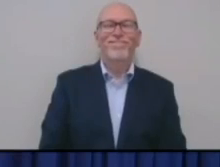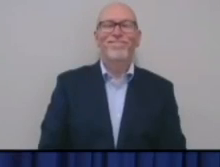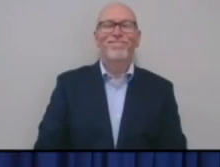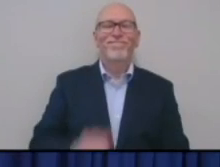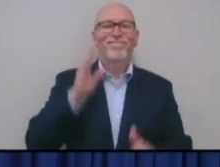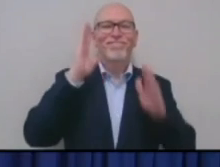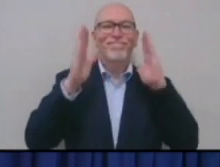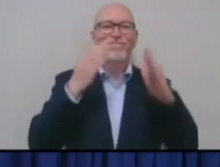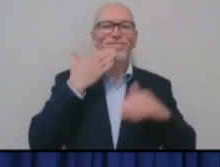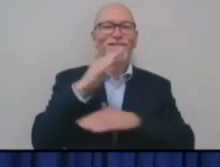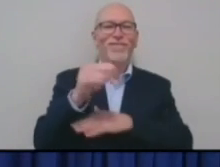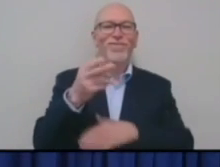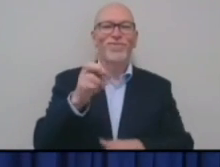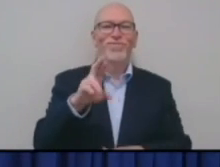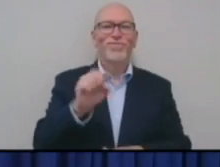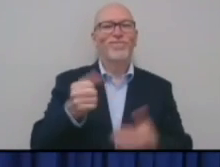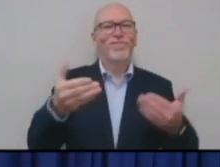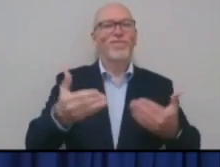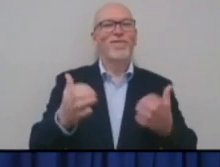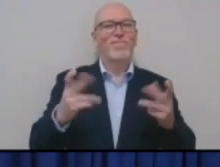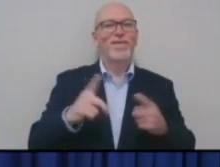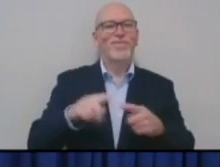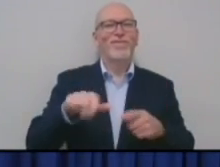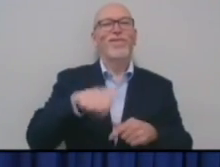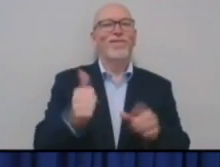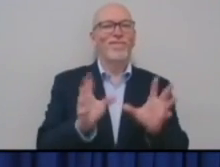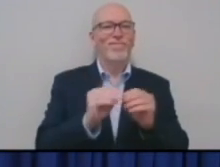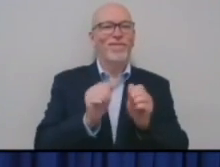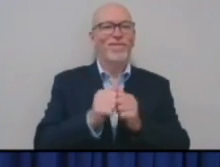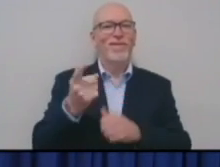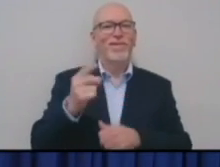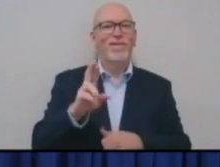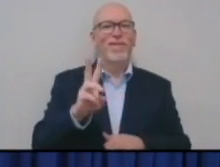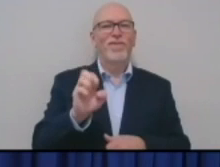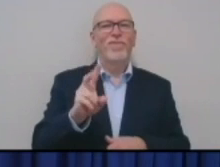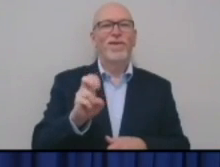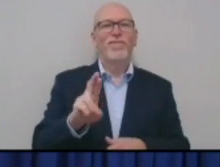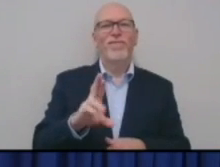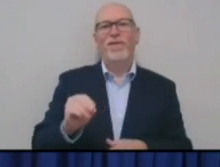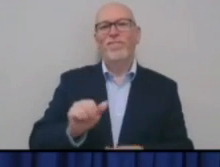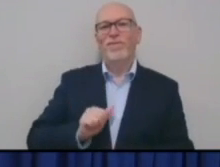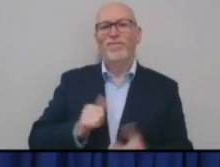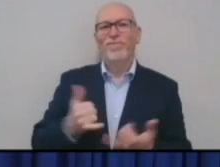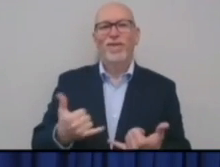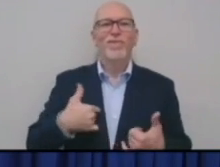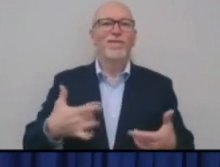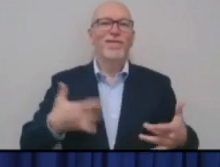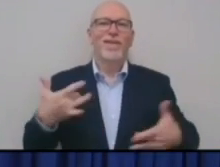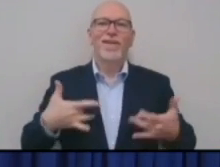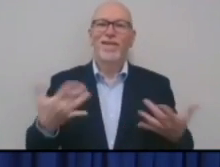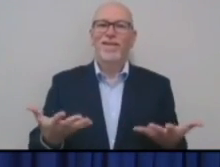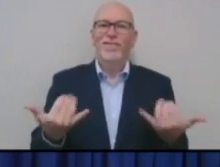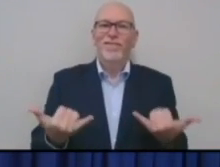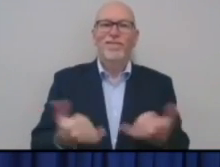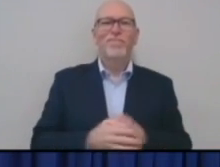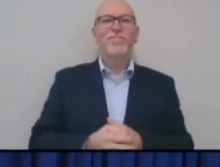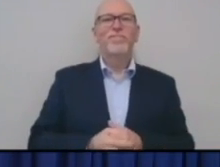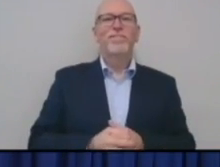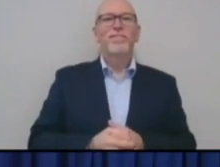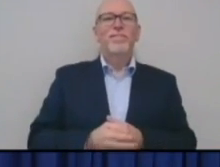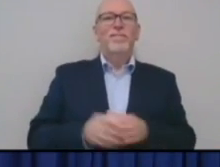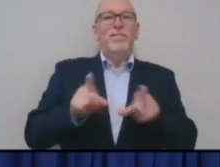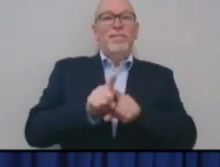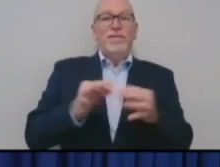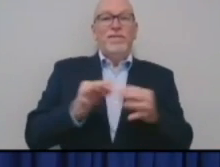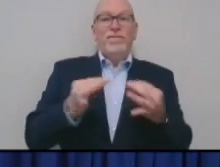afternoon, Hoosiers, and welcome back to another press briefing with Dr. Weaver and me today. We're excited to be here. As of